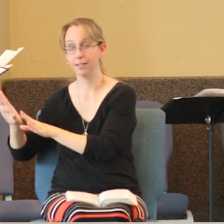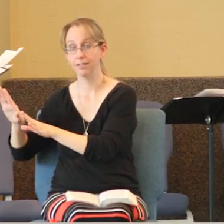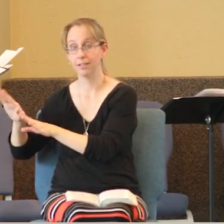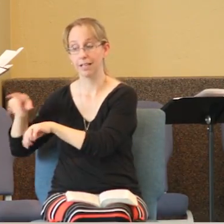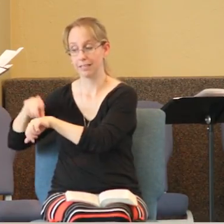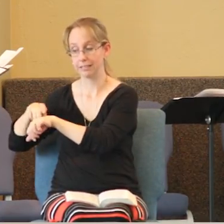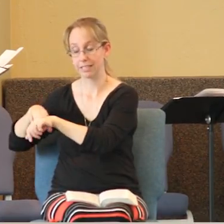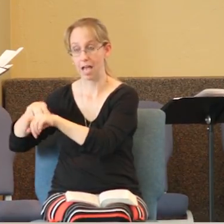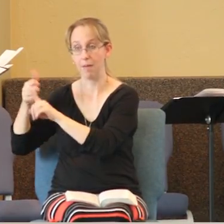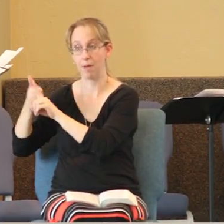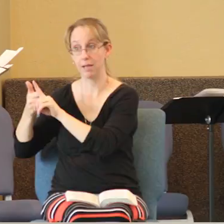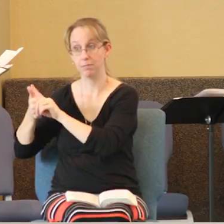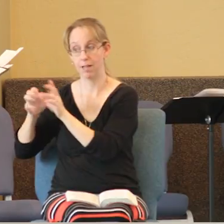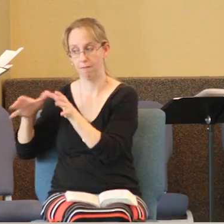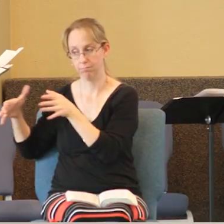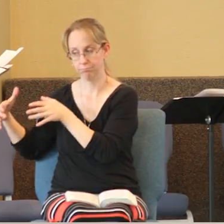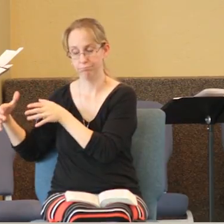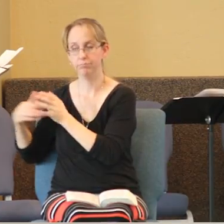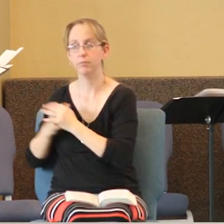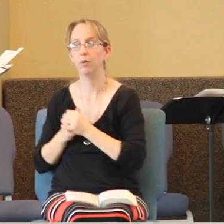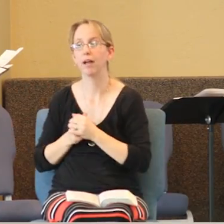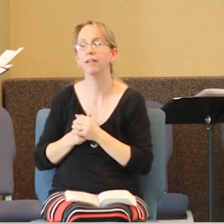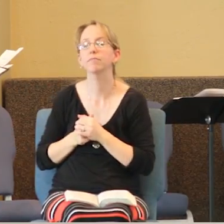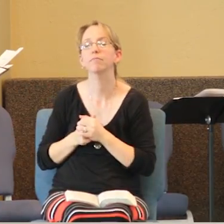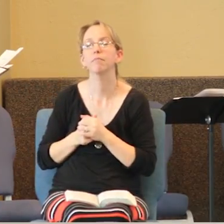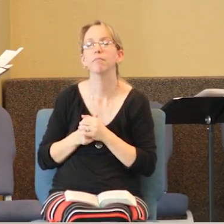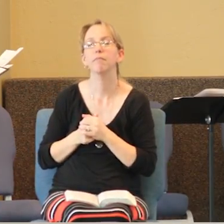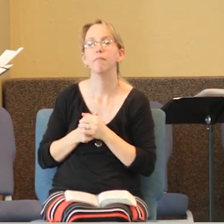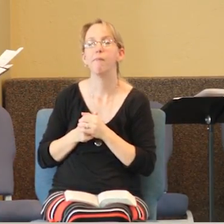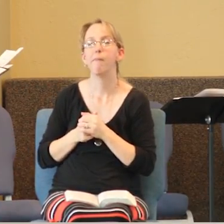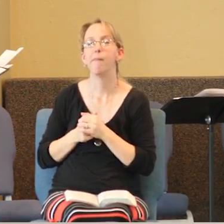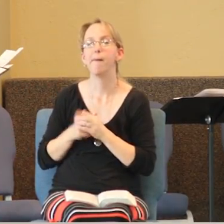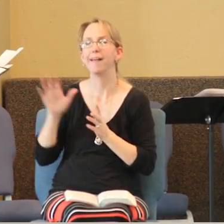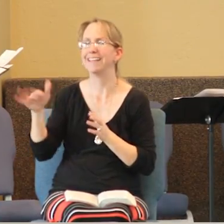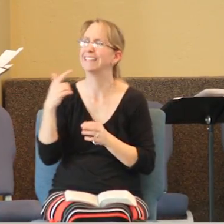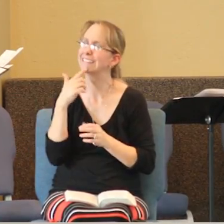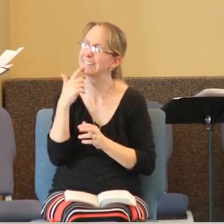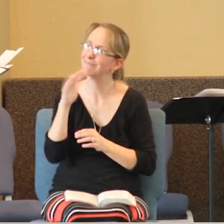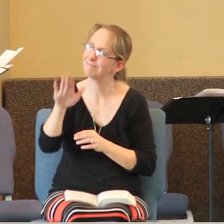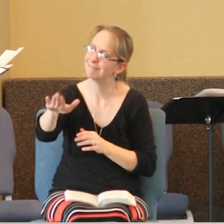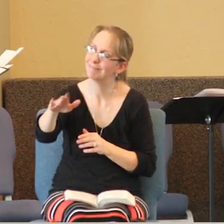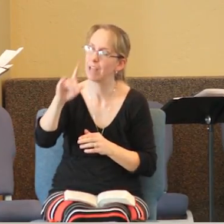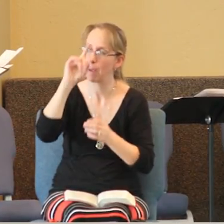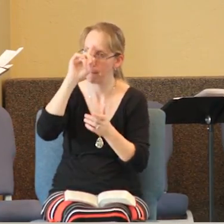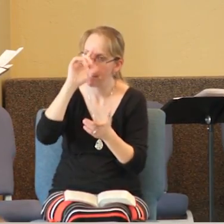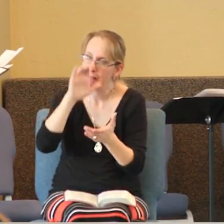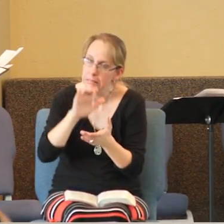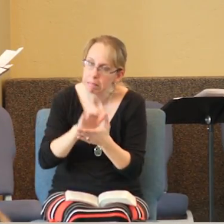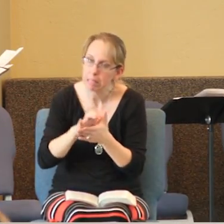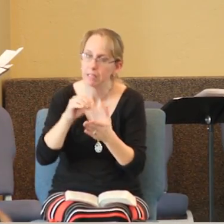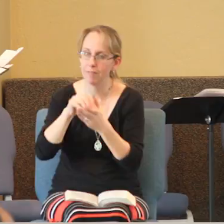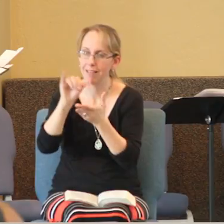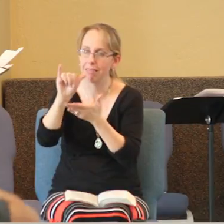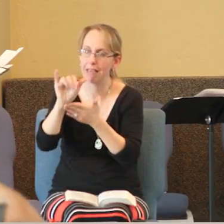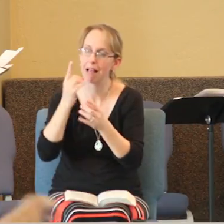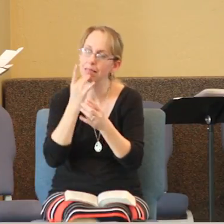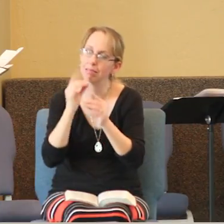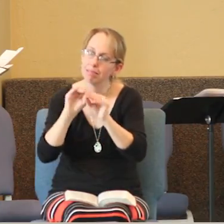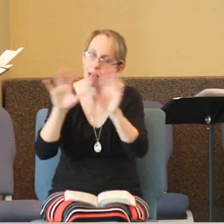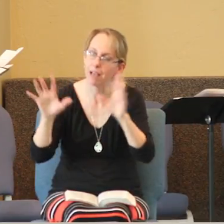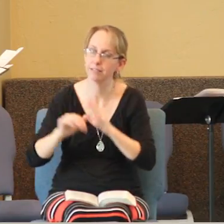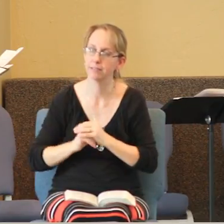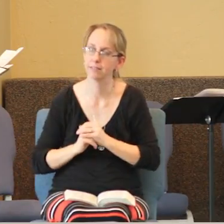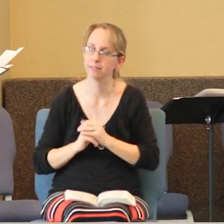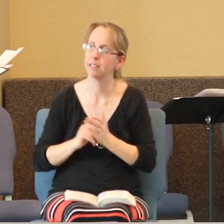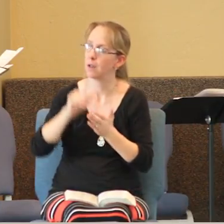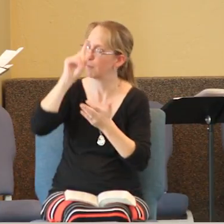read exactly what it says. He says, believe in the light. Believe in